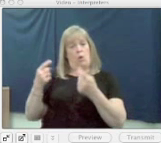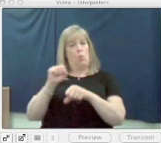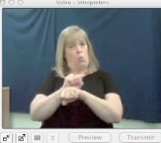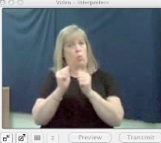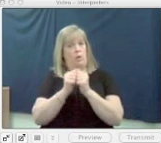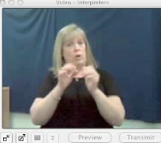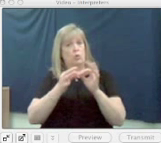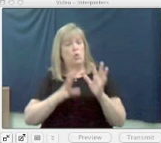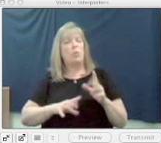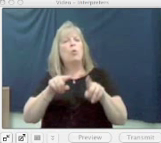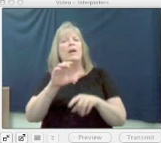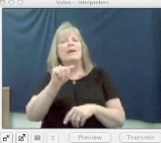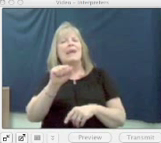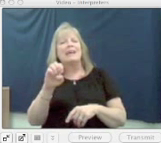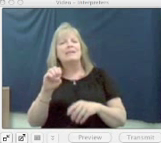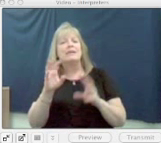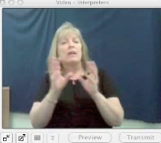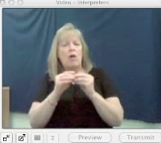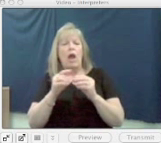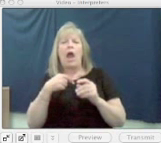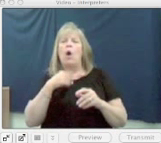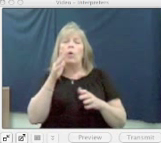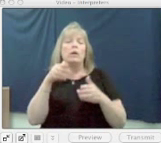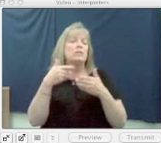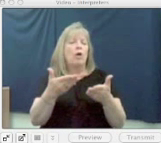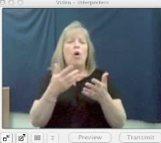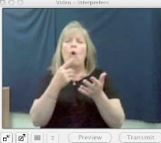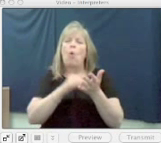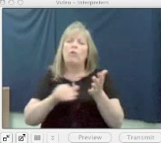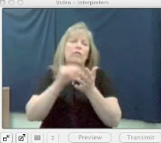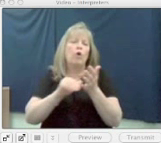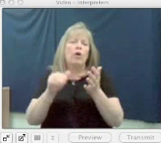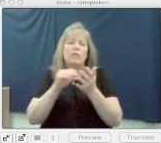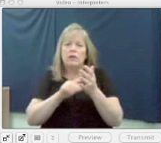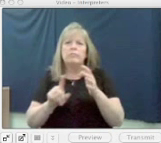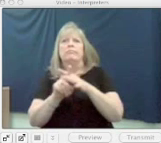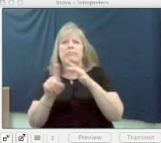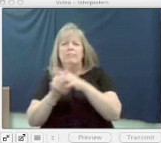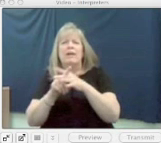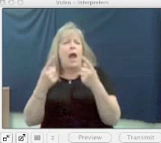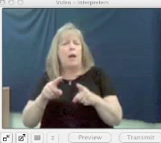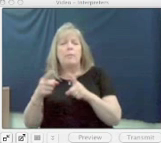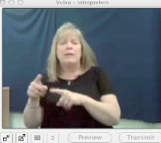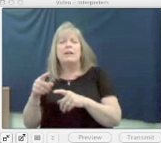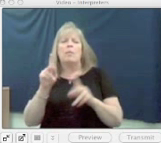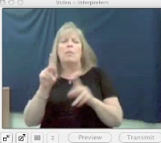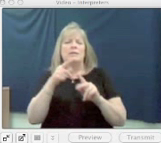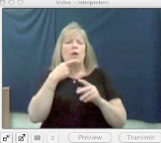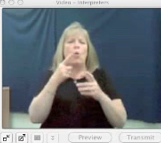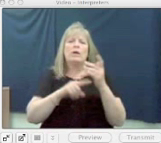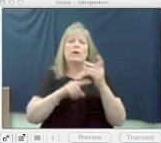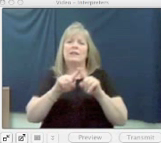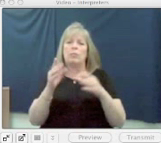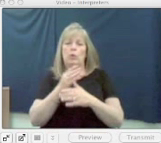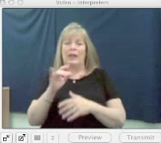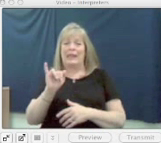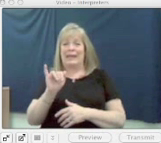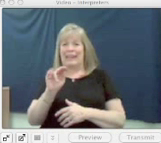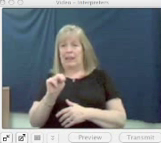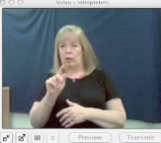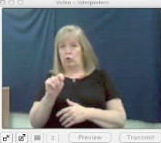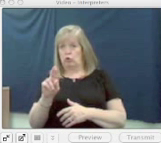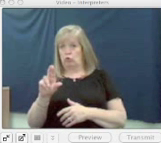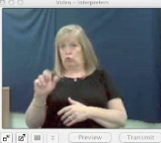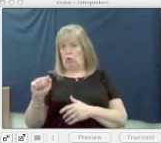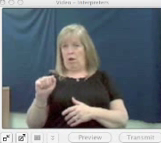and over again the number one thing that comes up is this distinction between what is an interpersonal demand, a